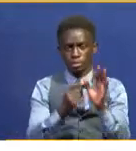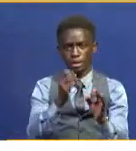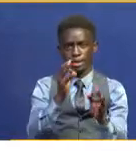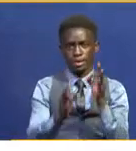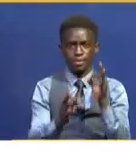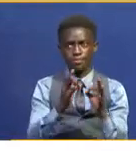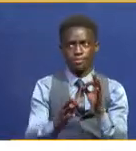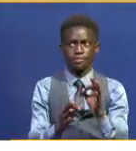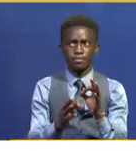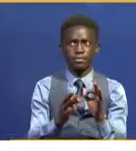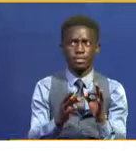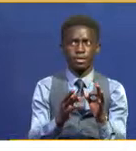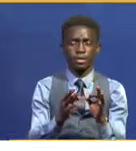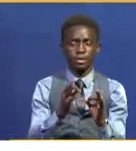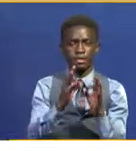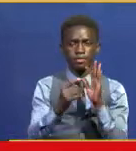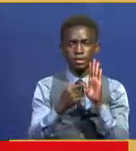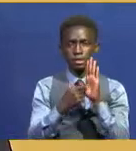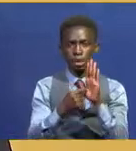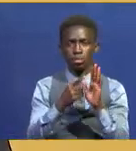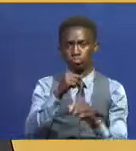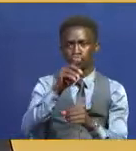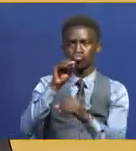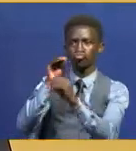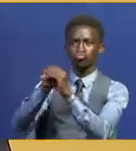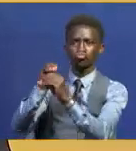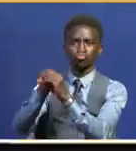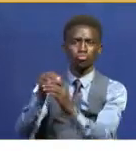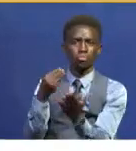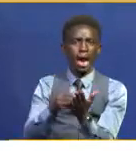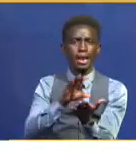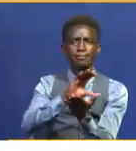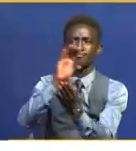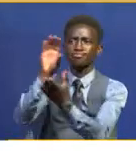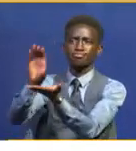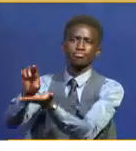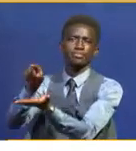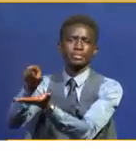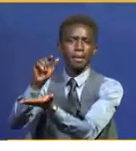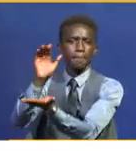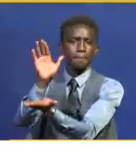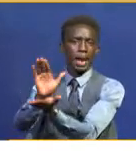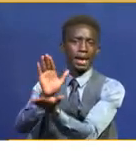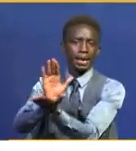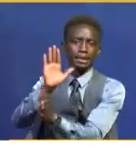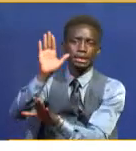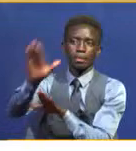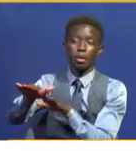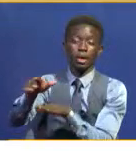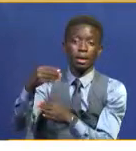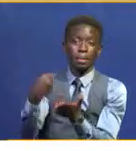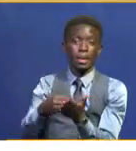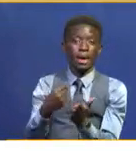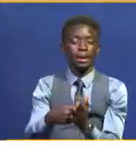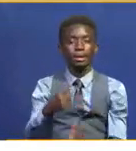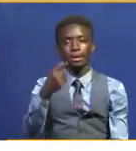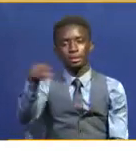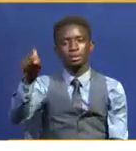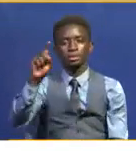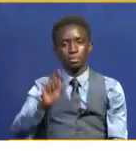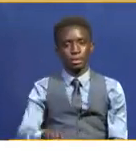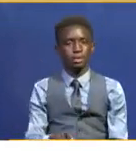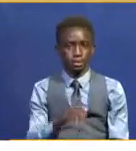if you are going to actually invest, for instance, in a bank deposit, the income will be taxed, and there's that withholding tax